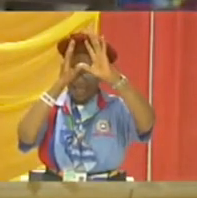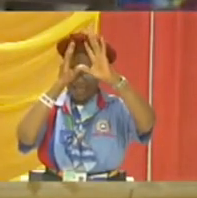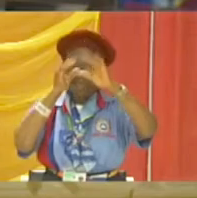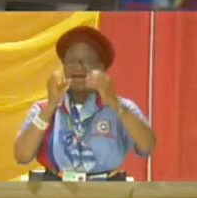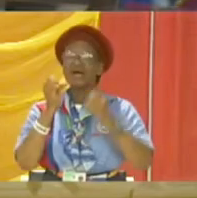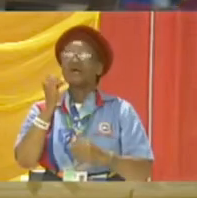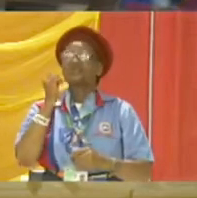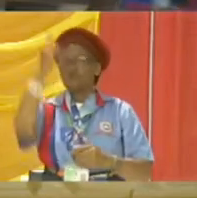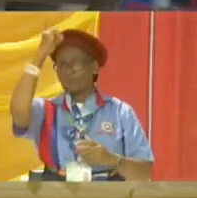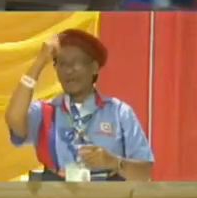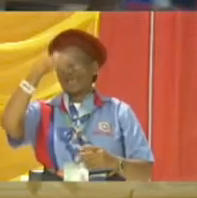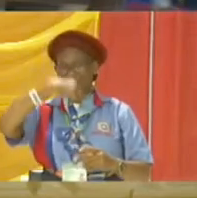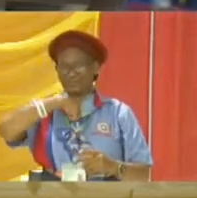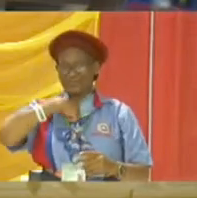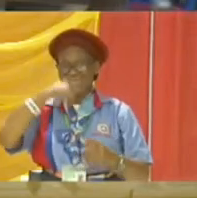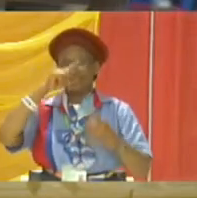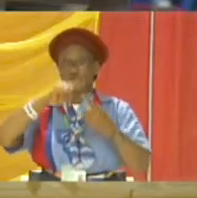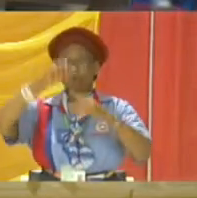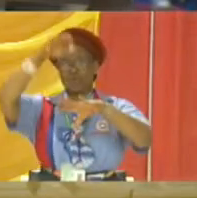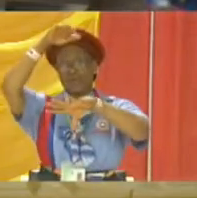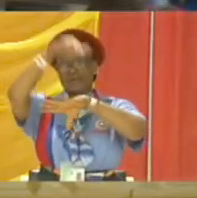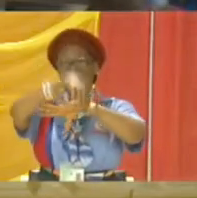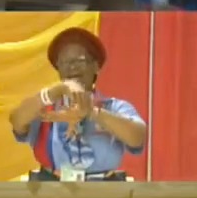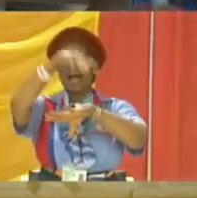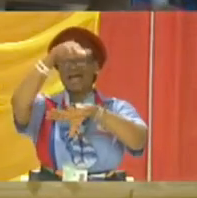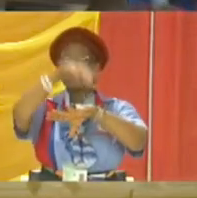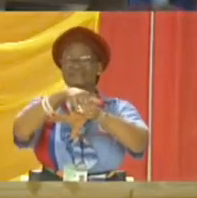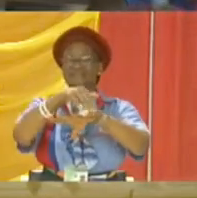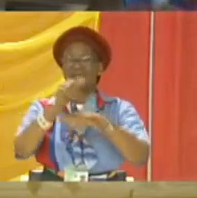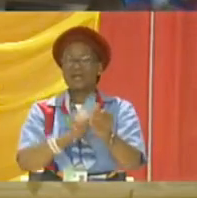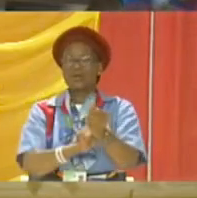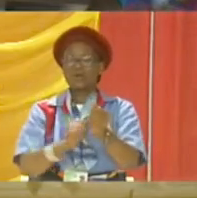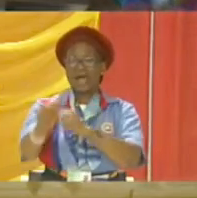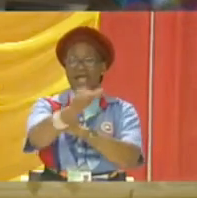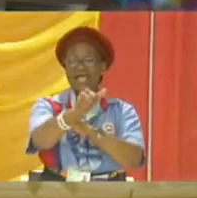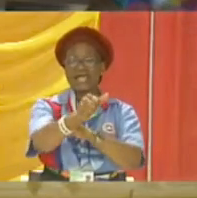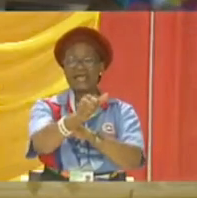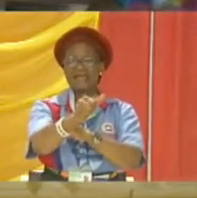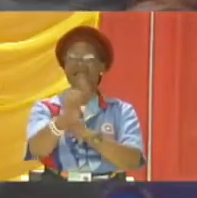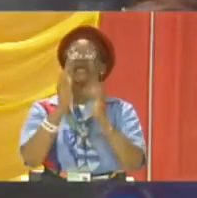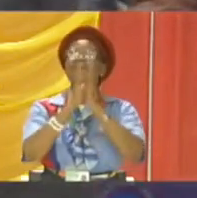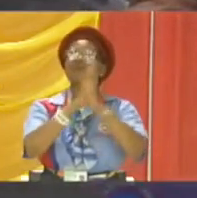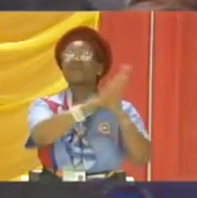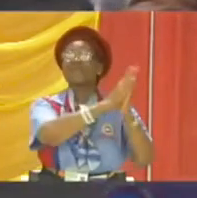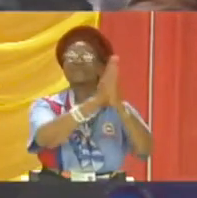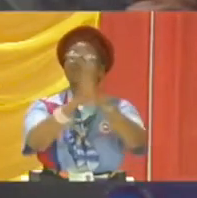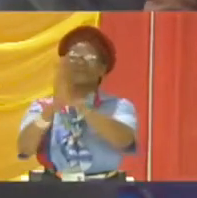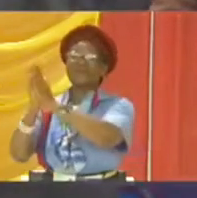Surprise me tonight. Ya milenu lale yi. Go ahead, pray.